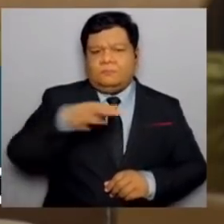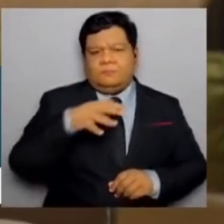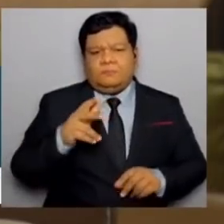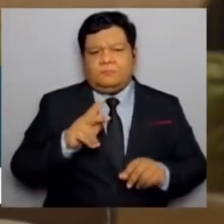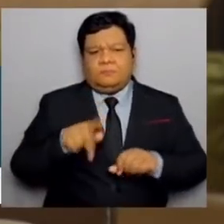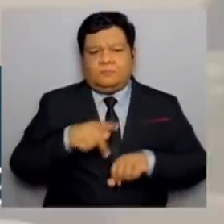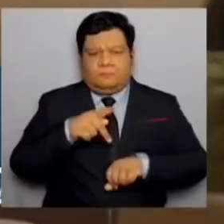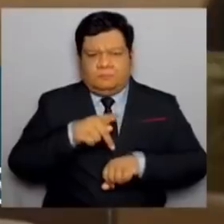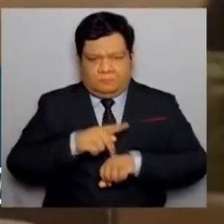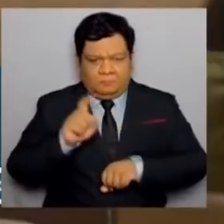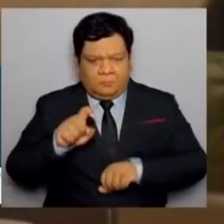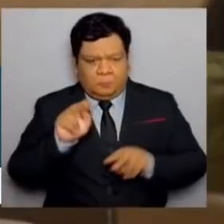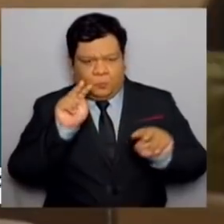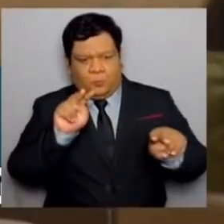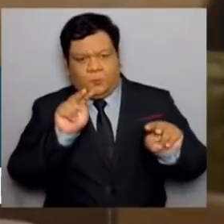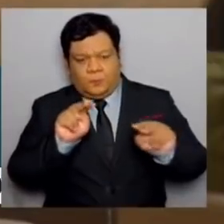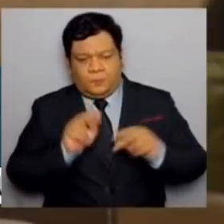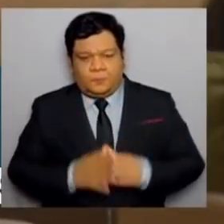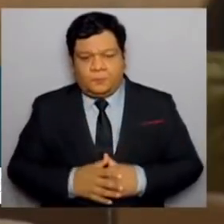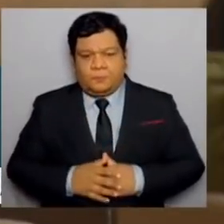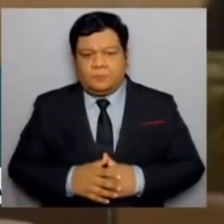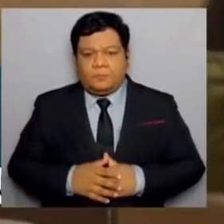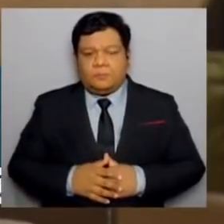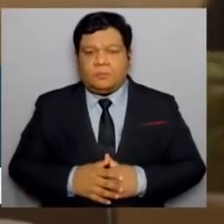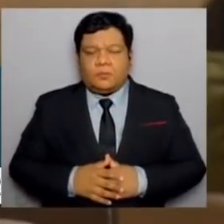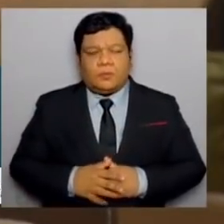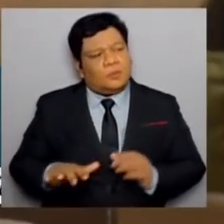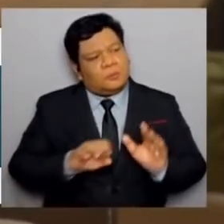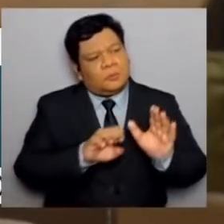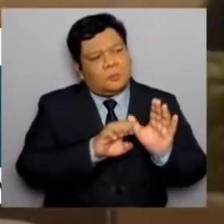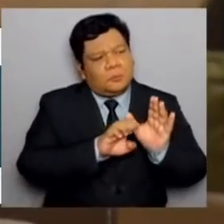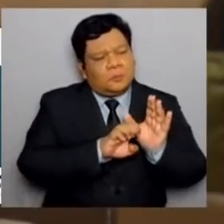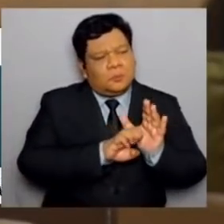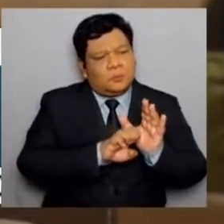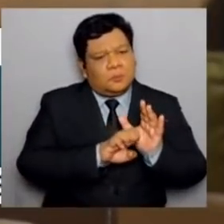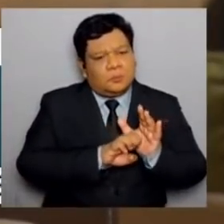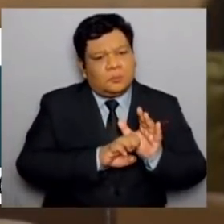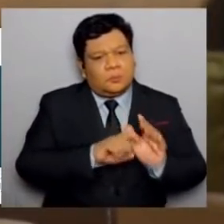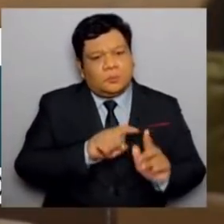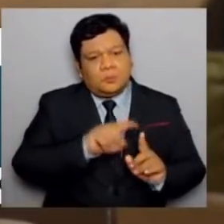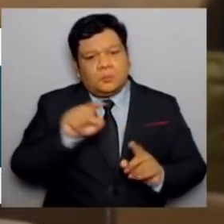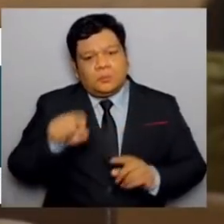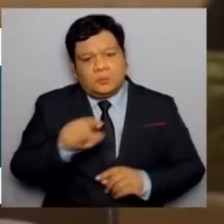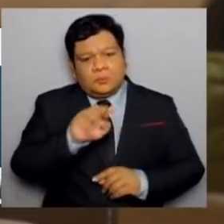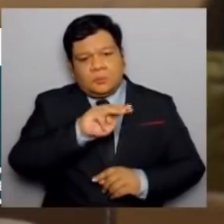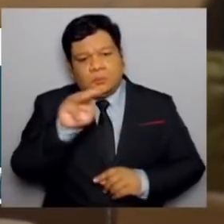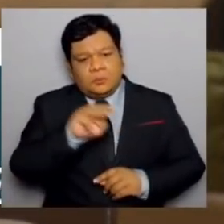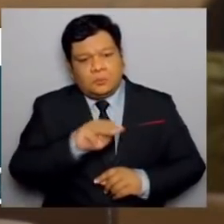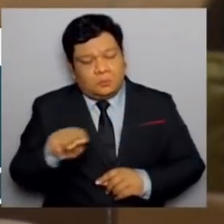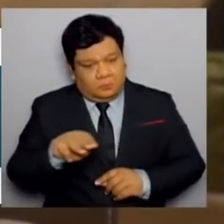out for. Can you say the same thing to a Zubiri